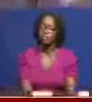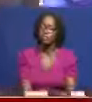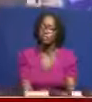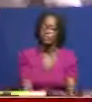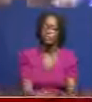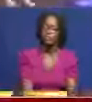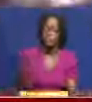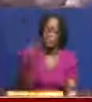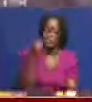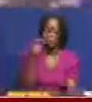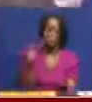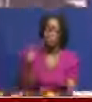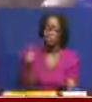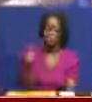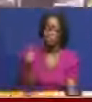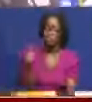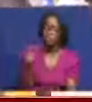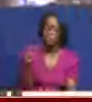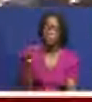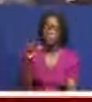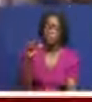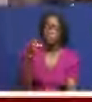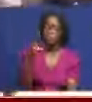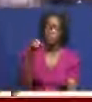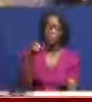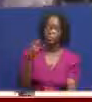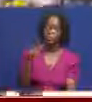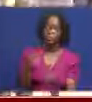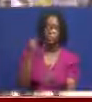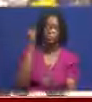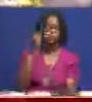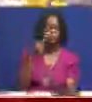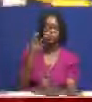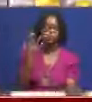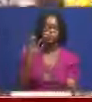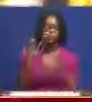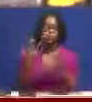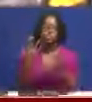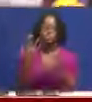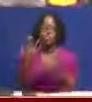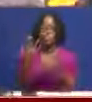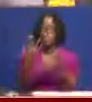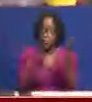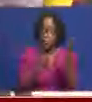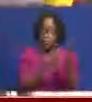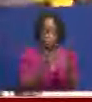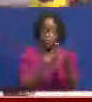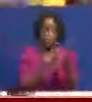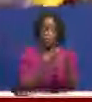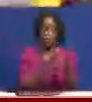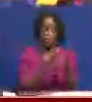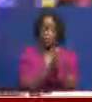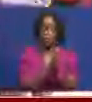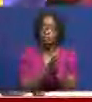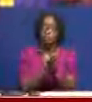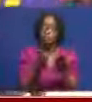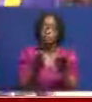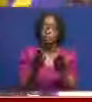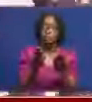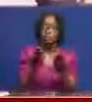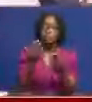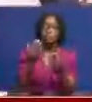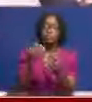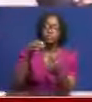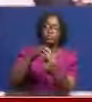Agoro Sare High School's basketball team defeated Maseno School 51-44 in a tightly contested final to clinch the